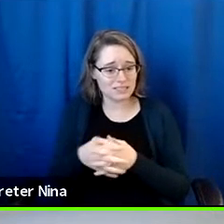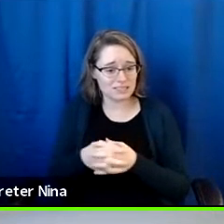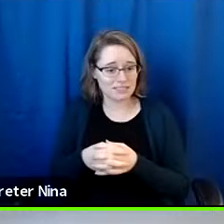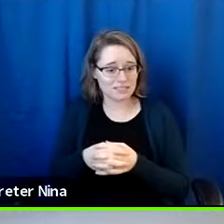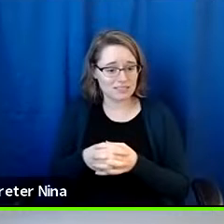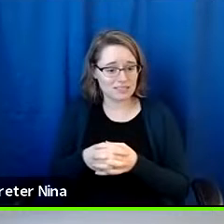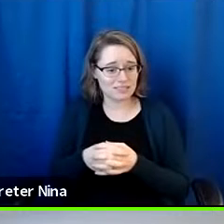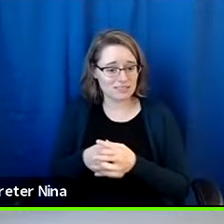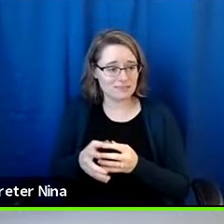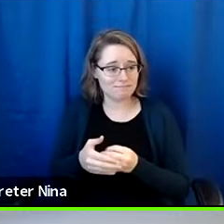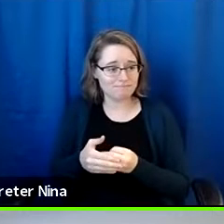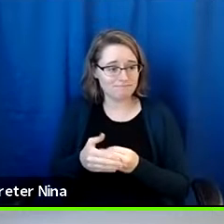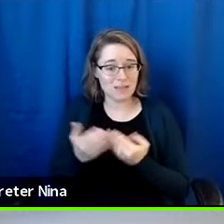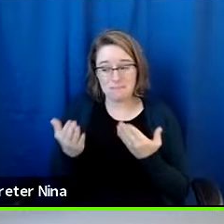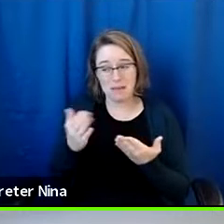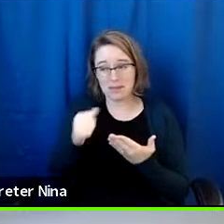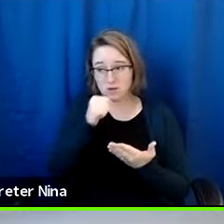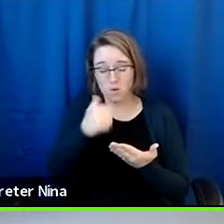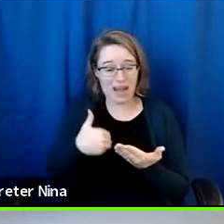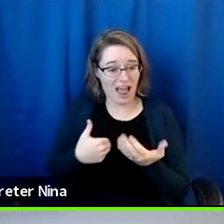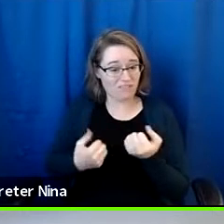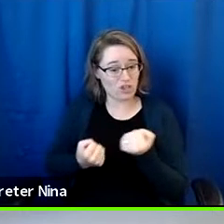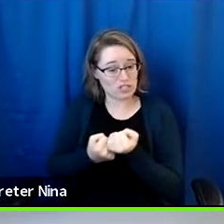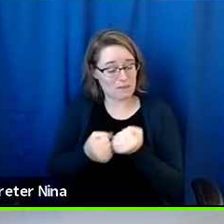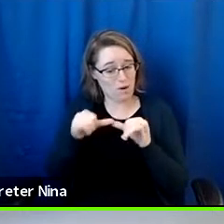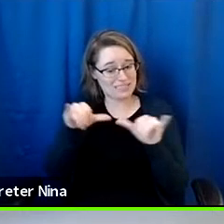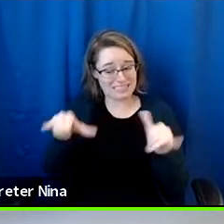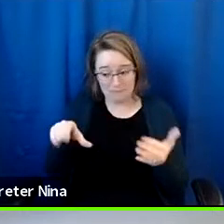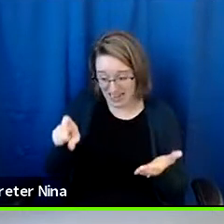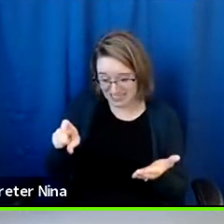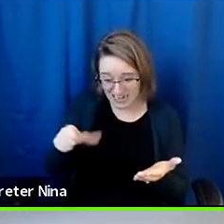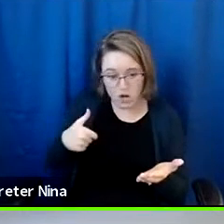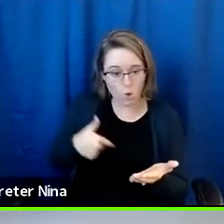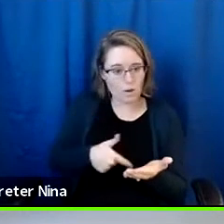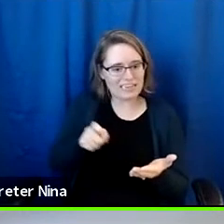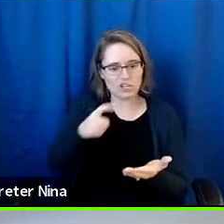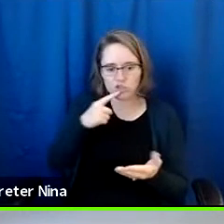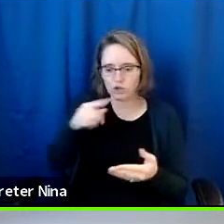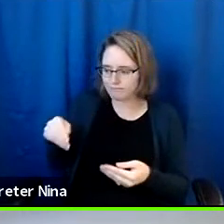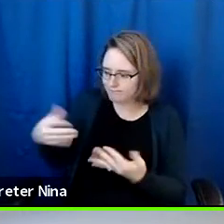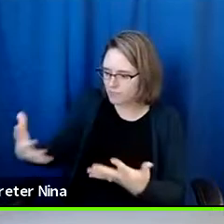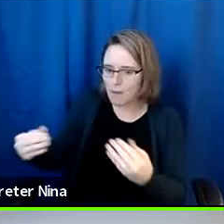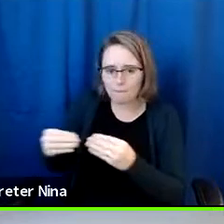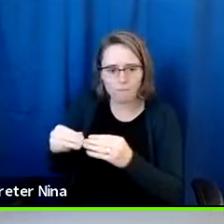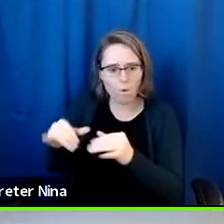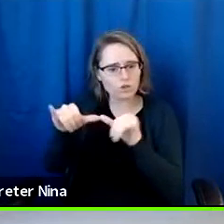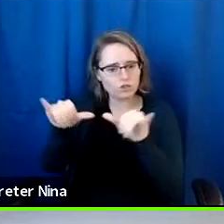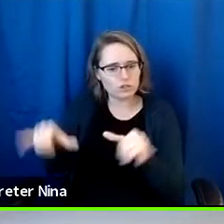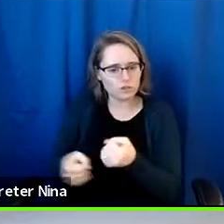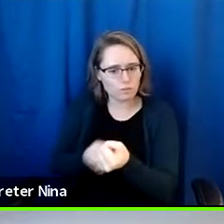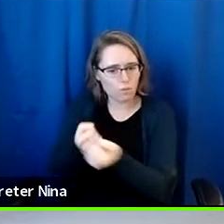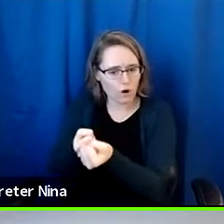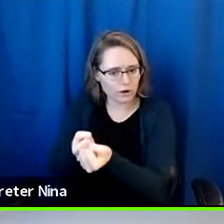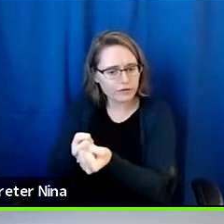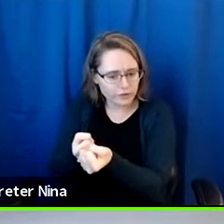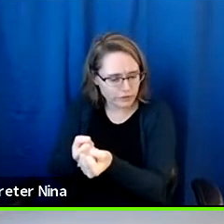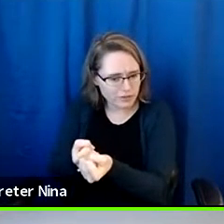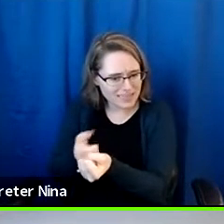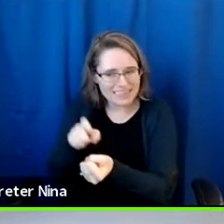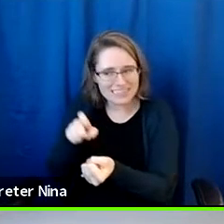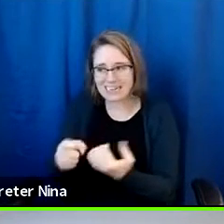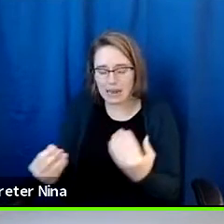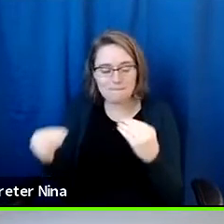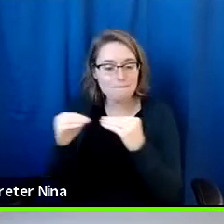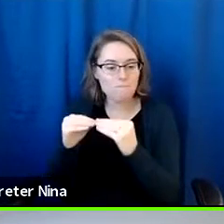maybe they don't have the support systems they need. So we need to put more support systems in place. We need to have more